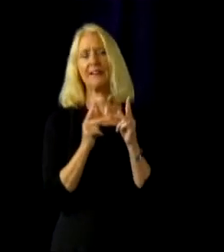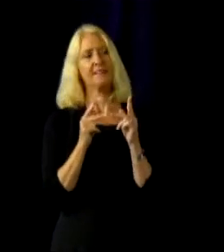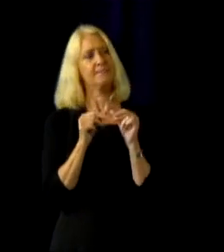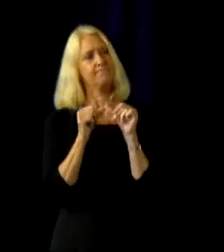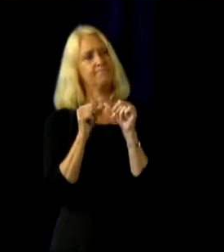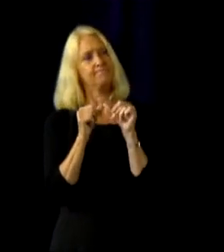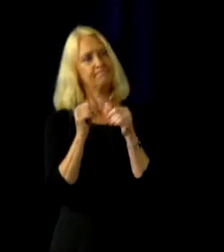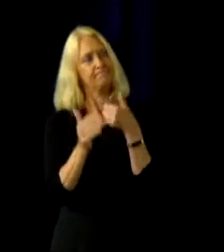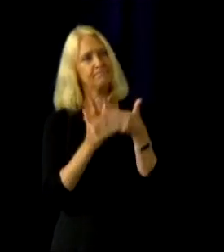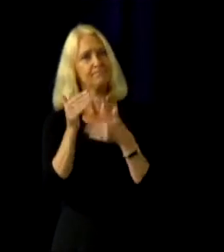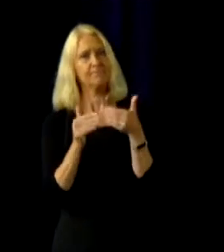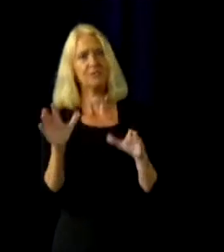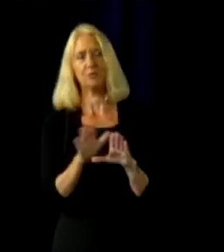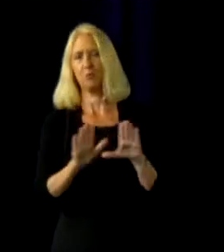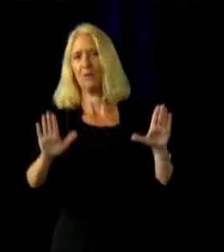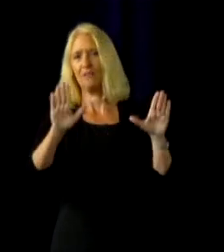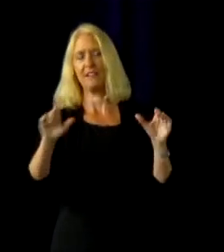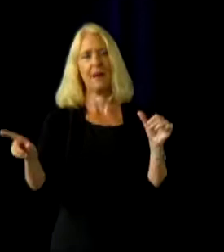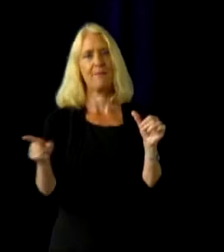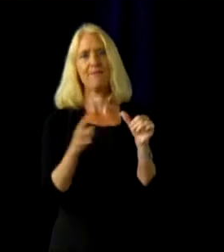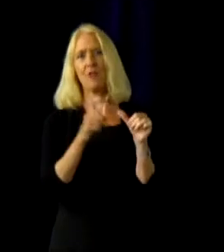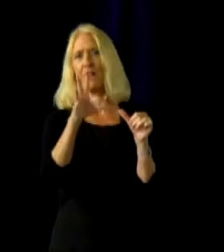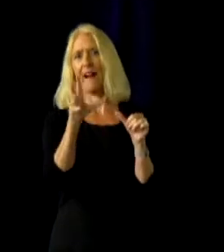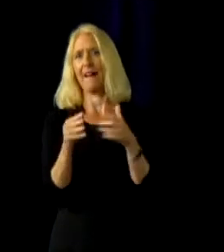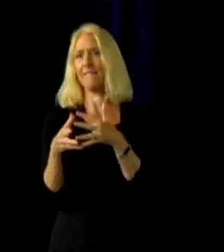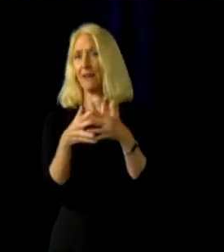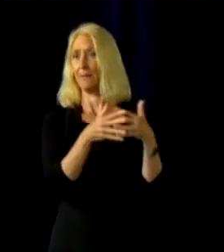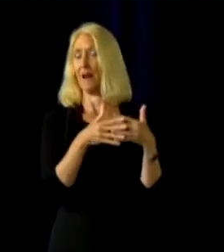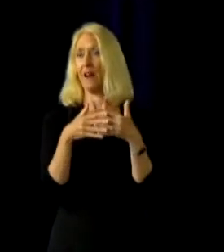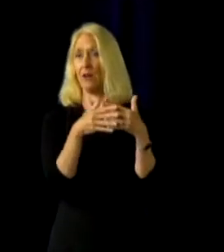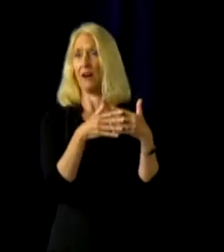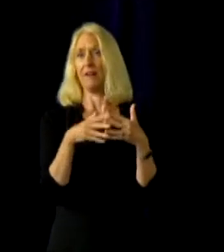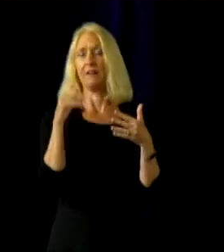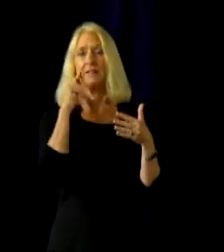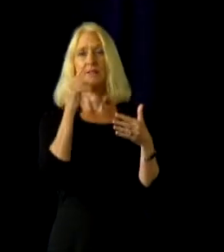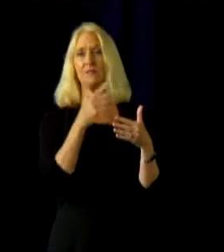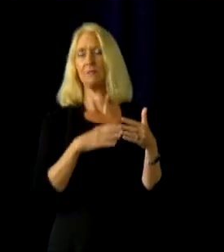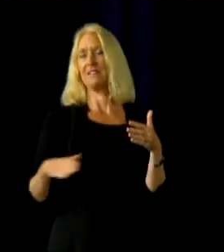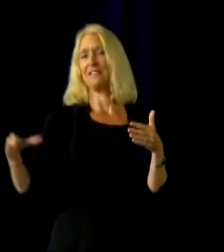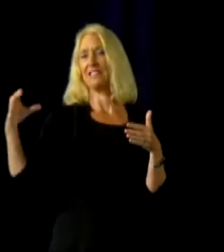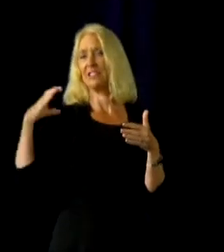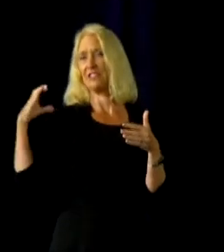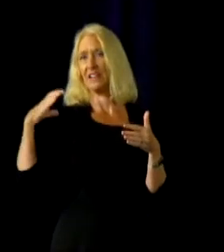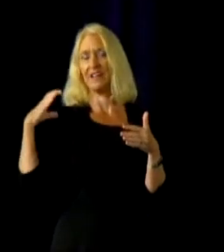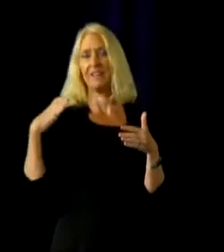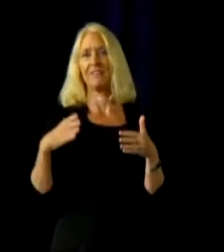in the department. I'm the first African American to be division chief of rescue in the fire and rescue department.